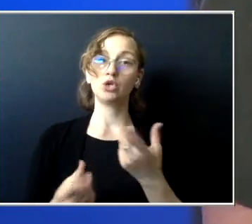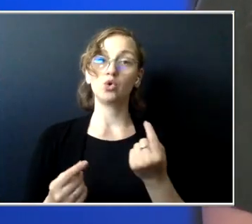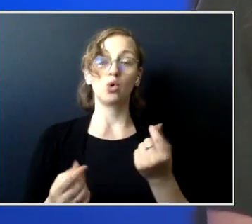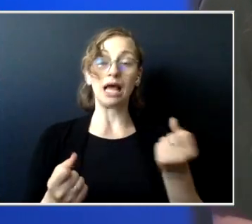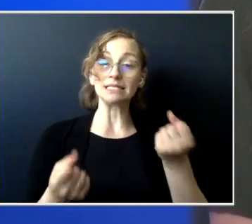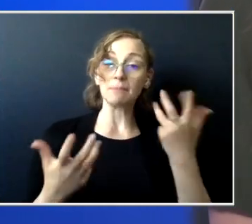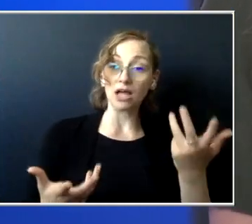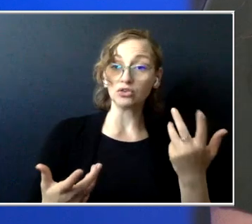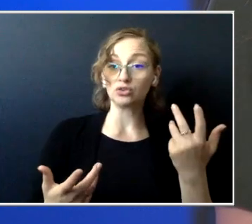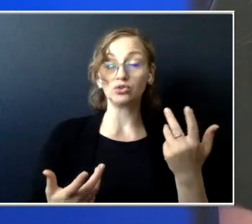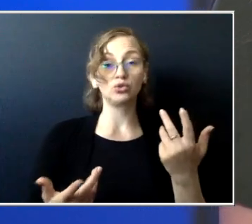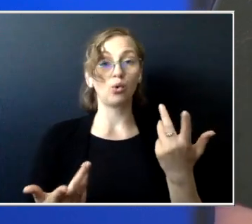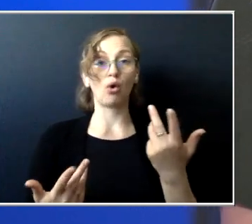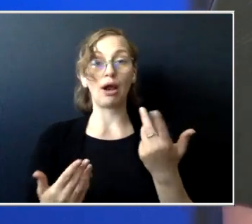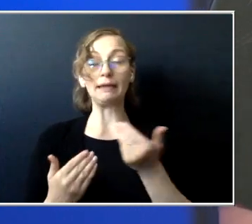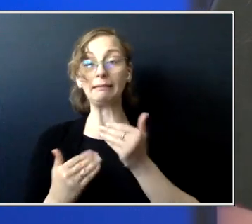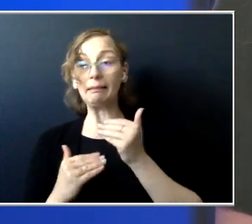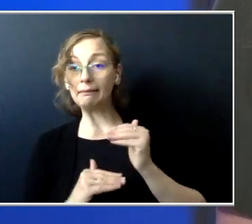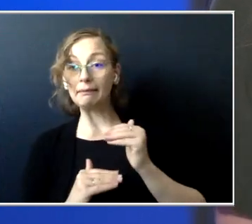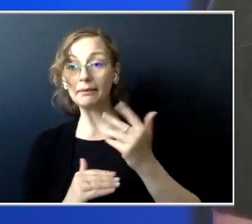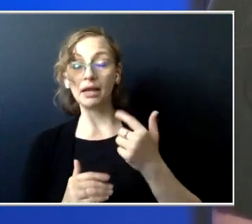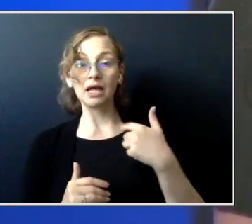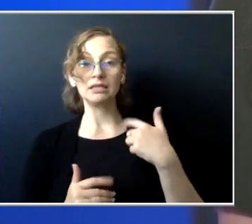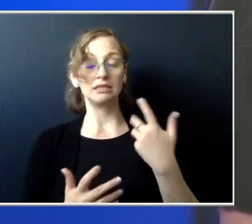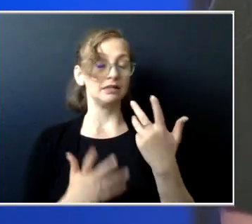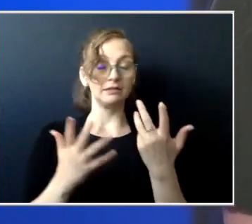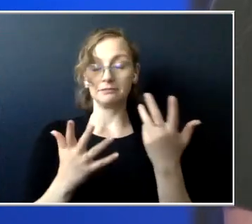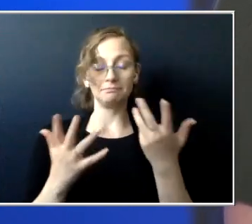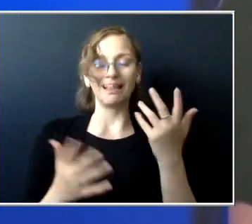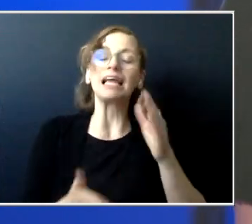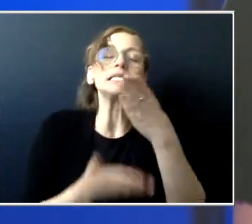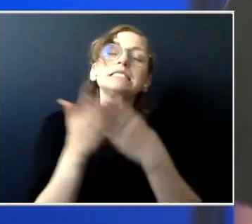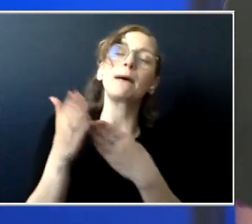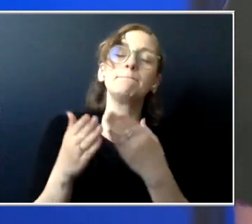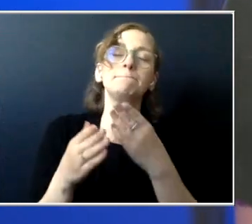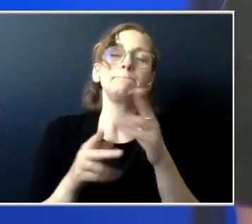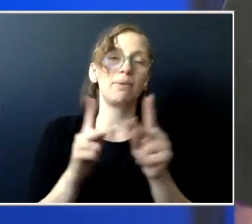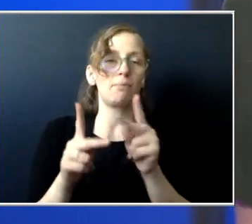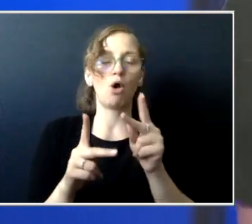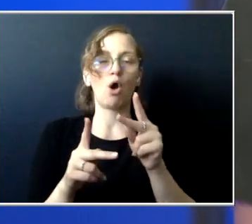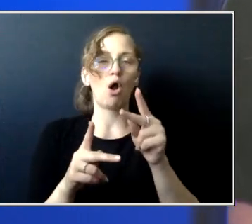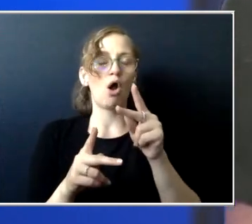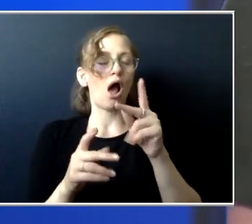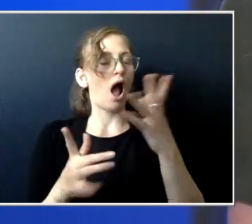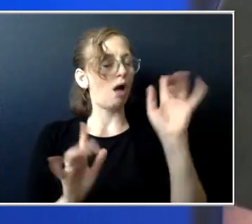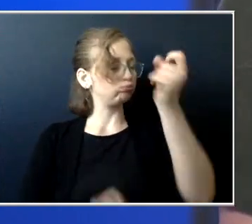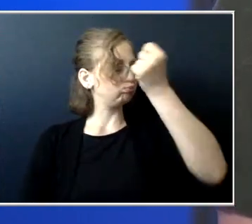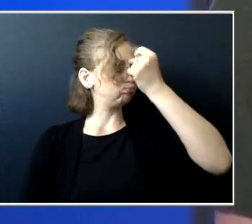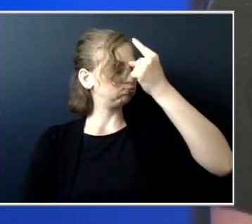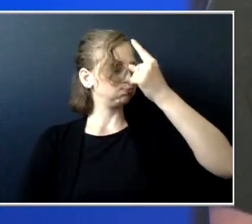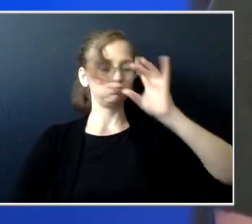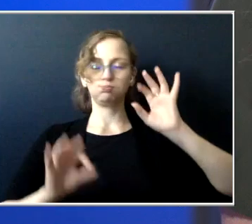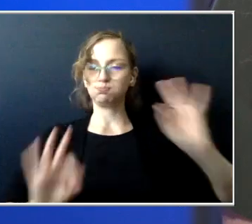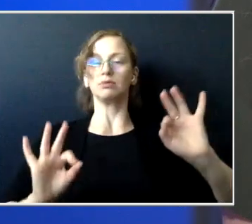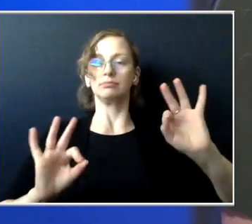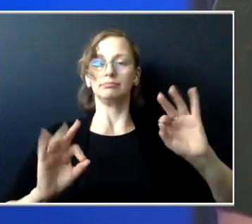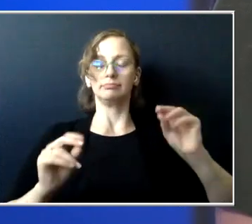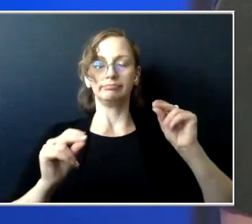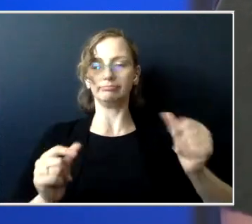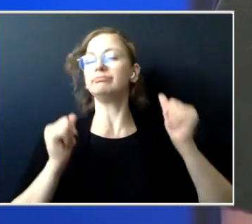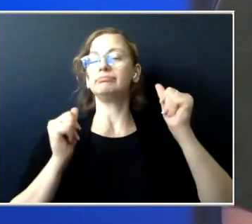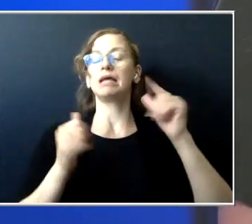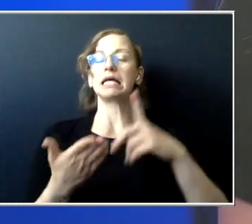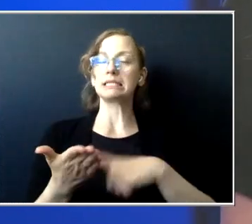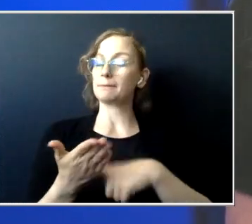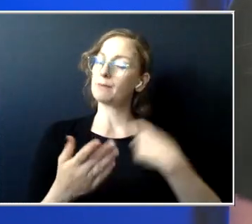to each person. Like some people, they get it in 2 or 3 sessions, and some people we have to kind of touch on them every day and just go over things over and over again. And we